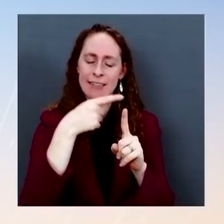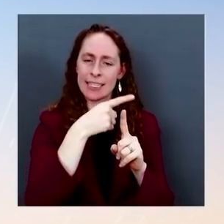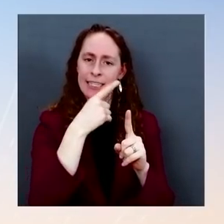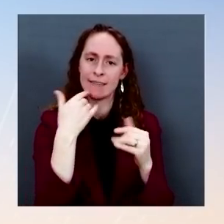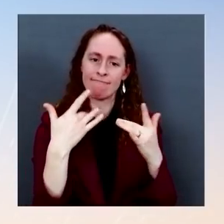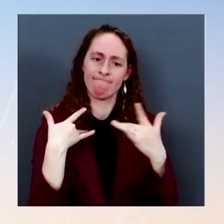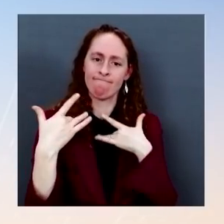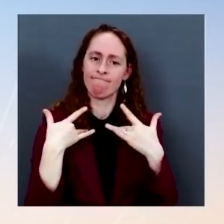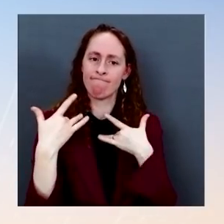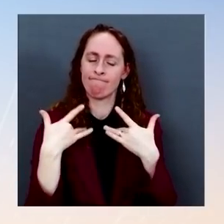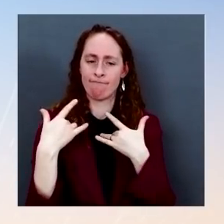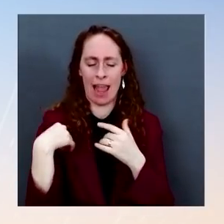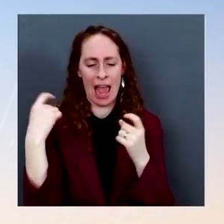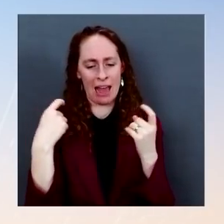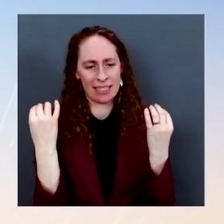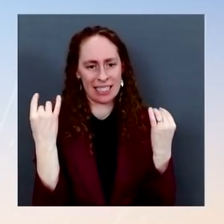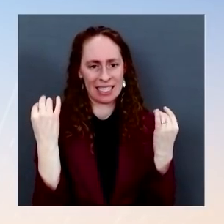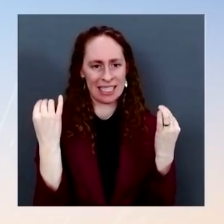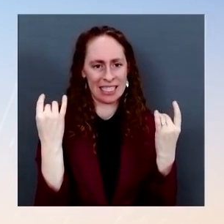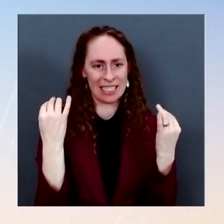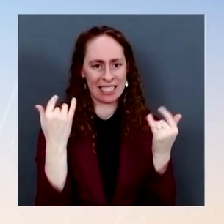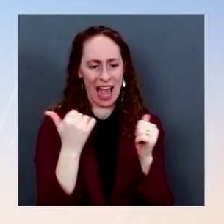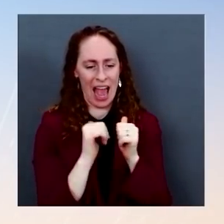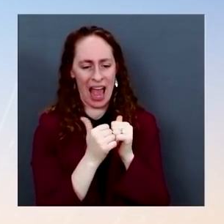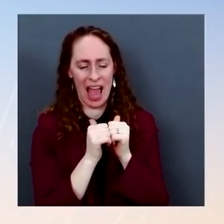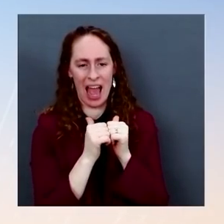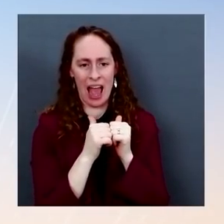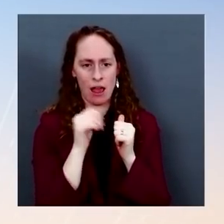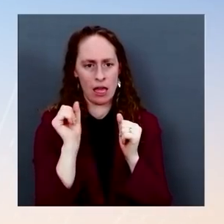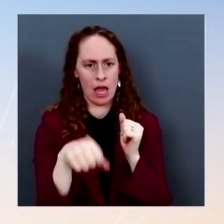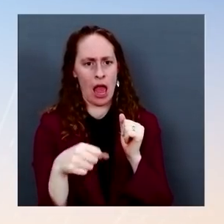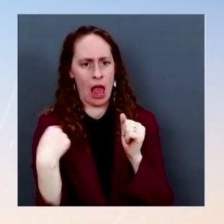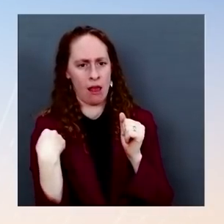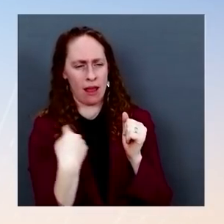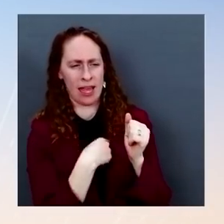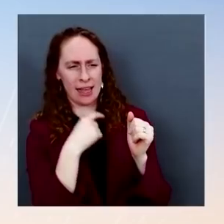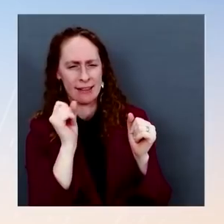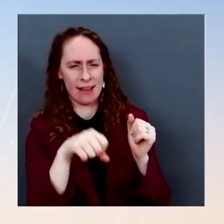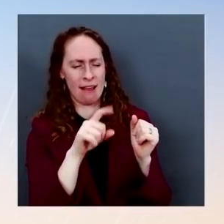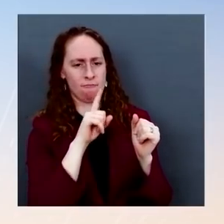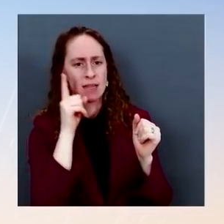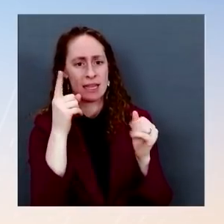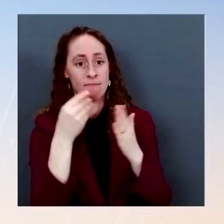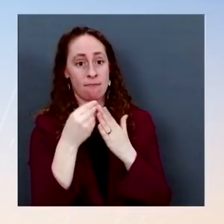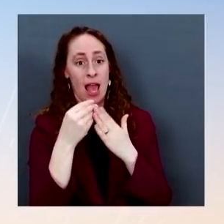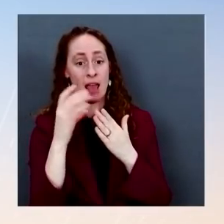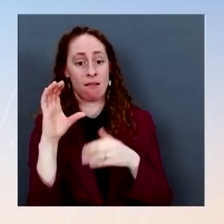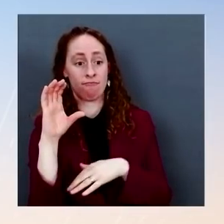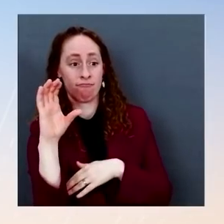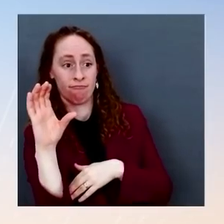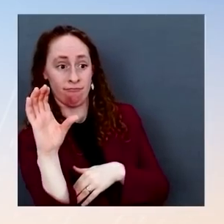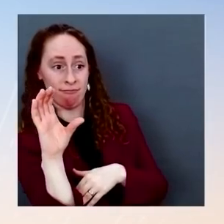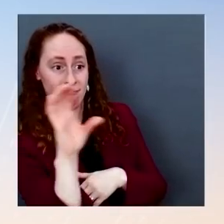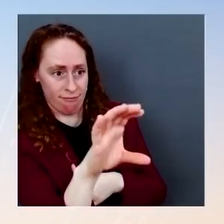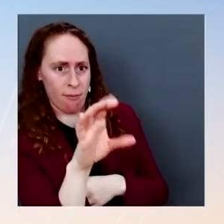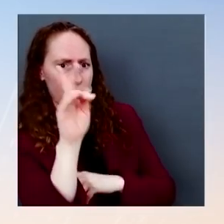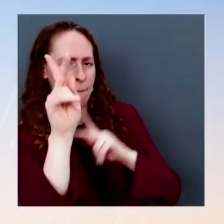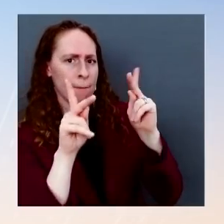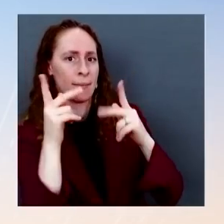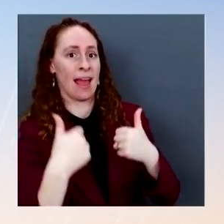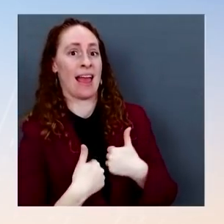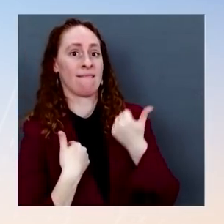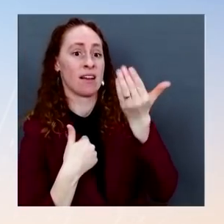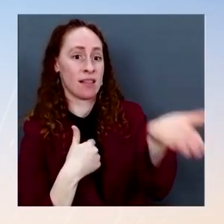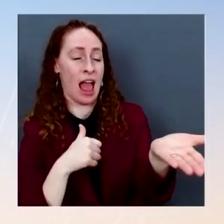to directly benefit the people of Afghanistan while ensuring that the funds do not benefit the Taliban. And finally, the Taliban remains sanctioned by the United States